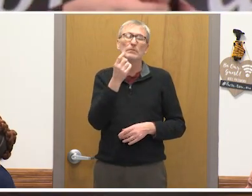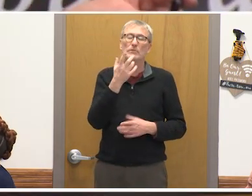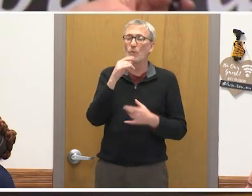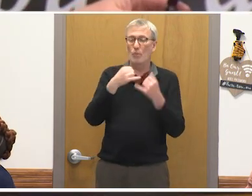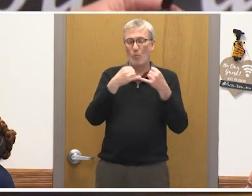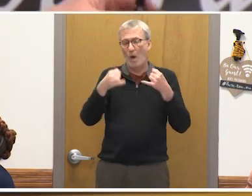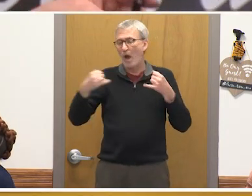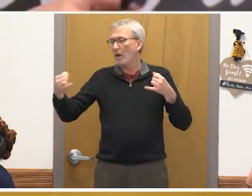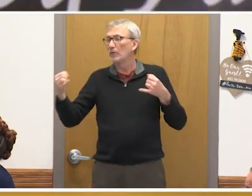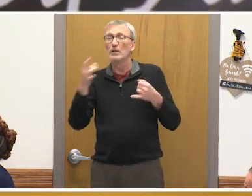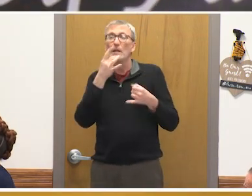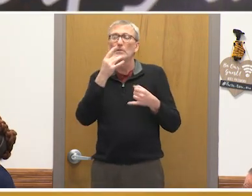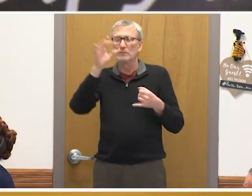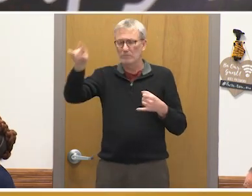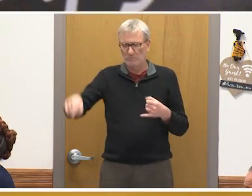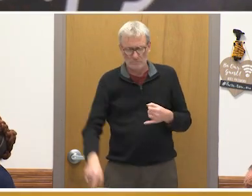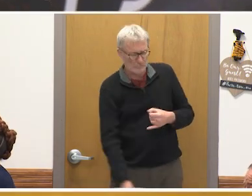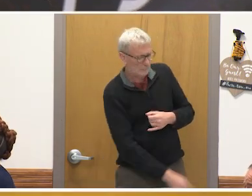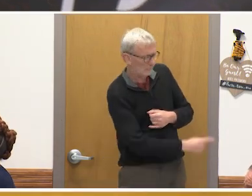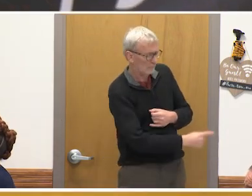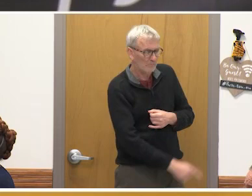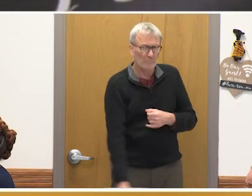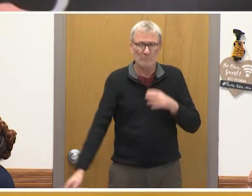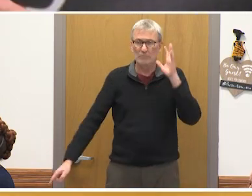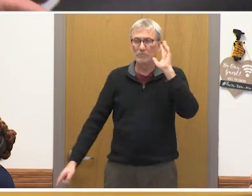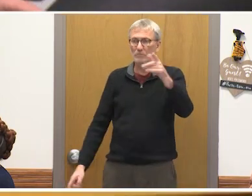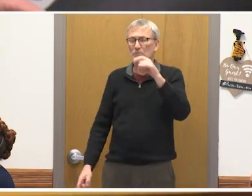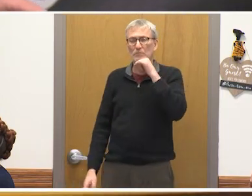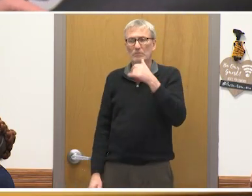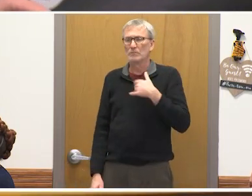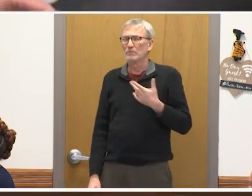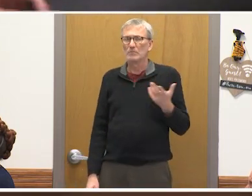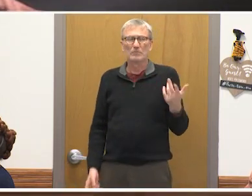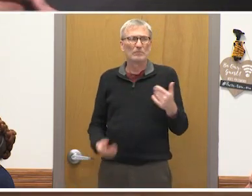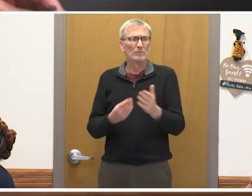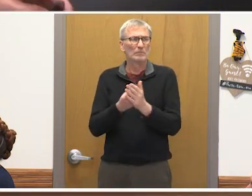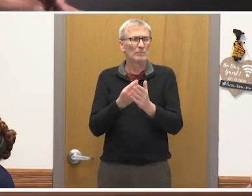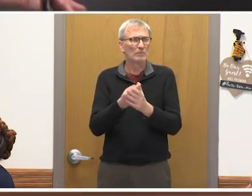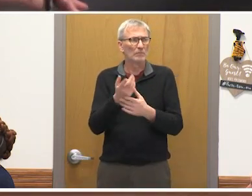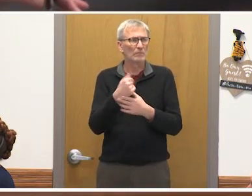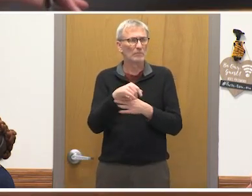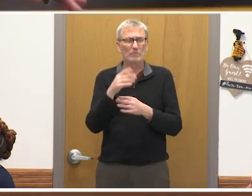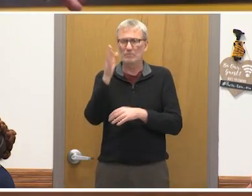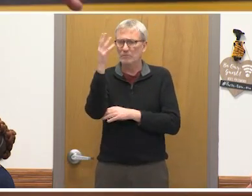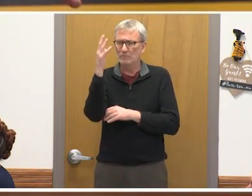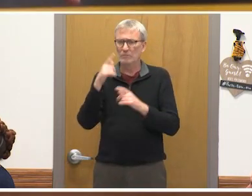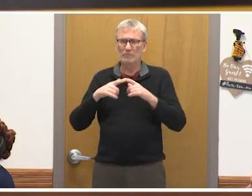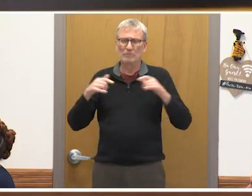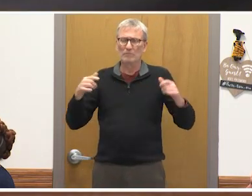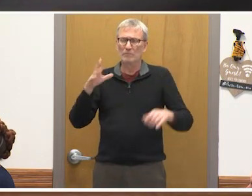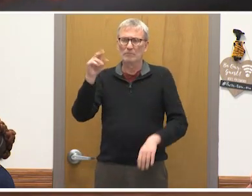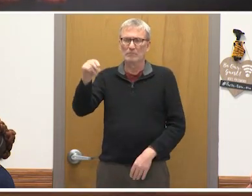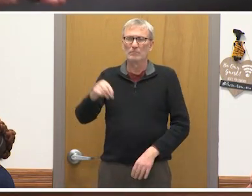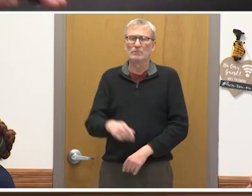you will see out there when it finishes up. We do not have landscaping in